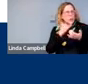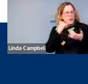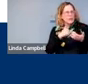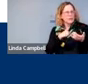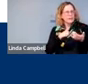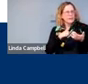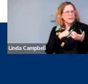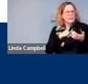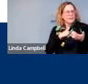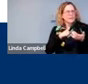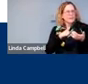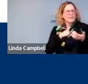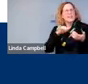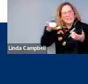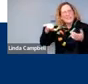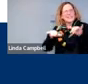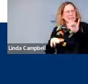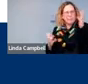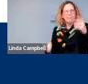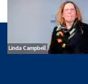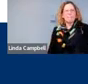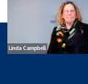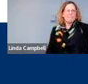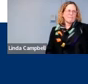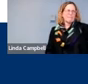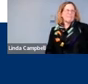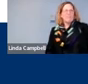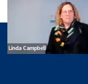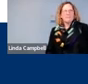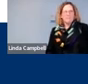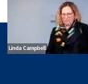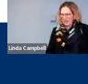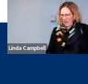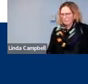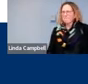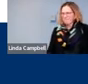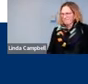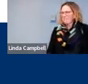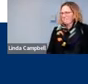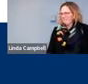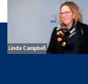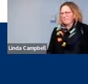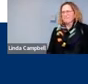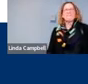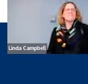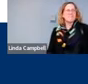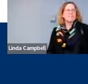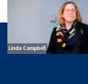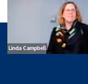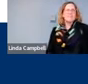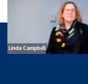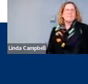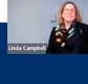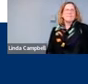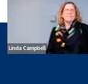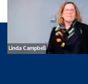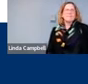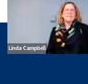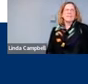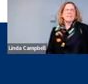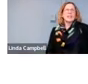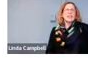You know the Pokemon game on your phone, if you like that game? Very similar idea to the iNaturalist app.